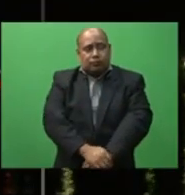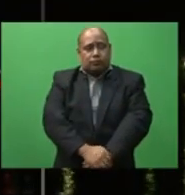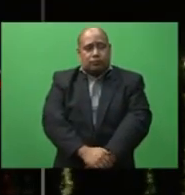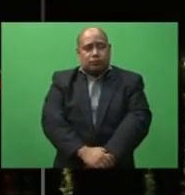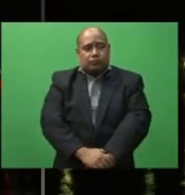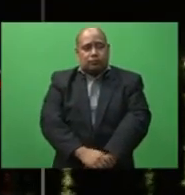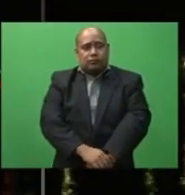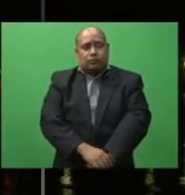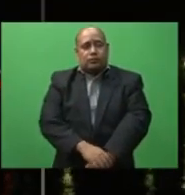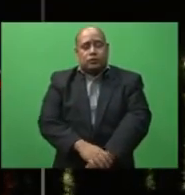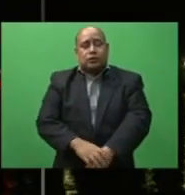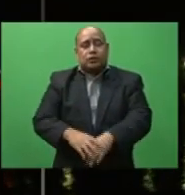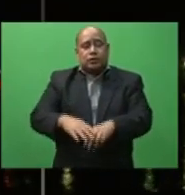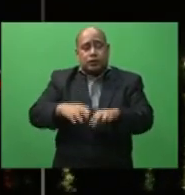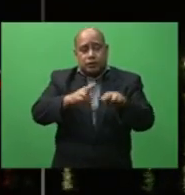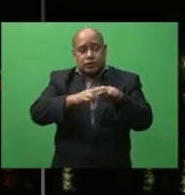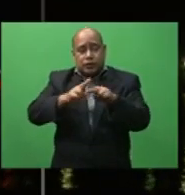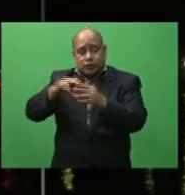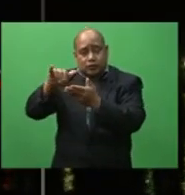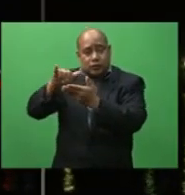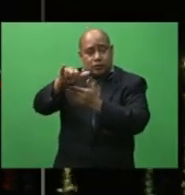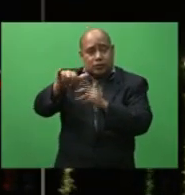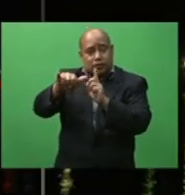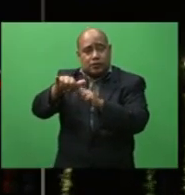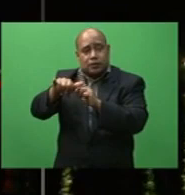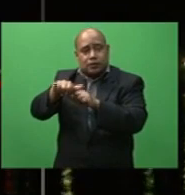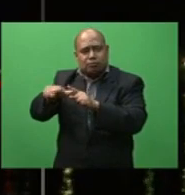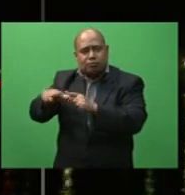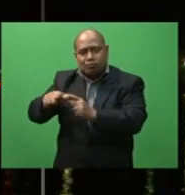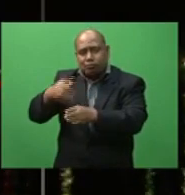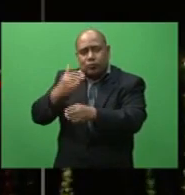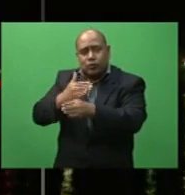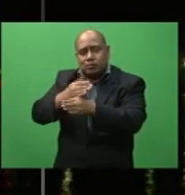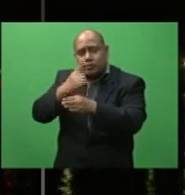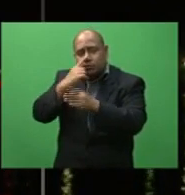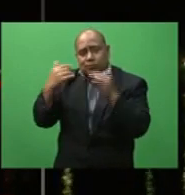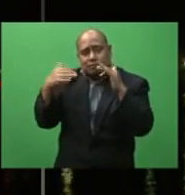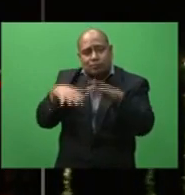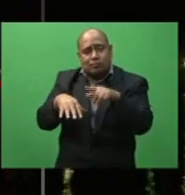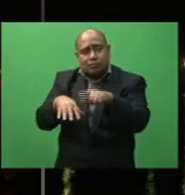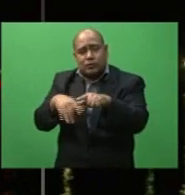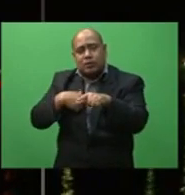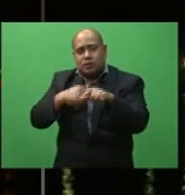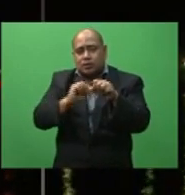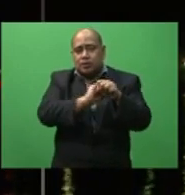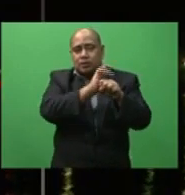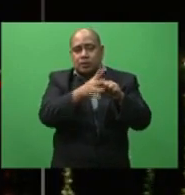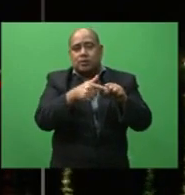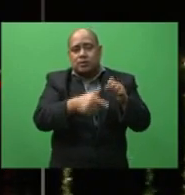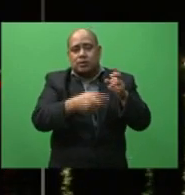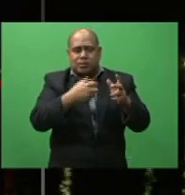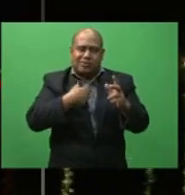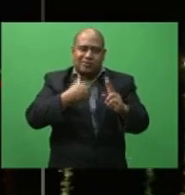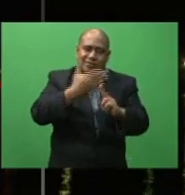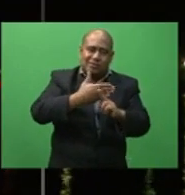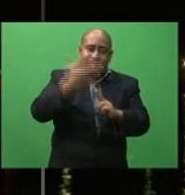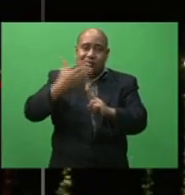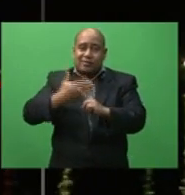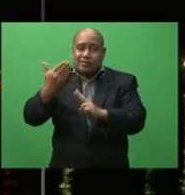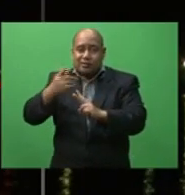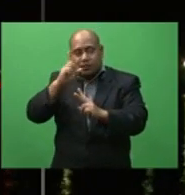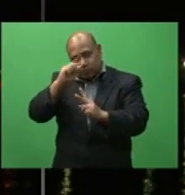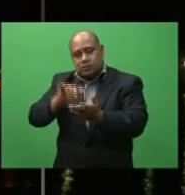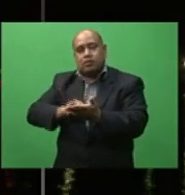Fiji Airways will need to implement a lot of operational changes once the COVID-19 restrictions ease and flights resume.